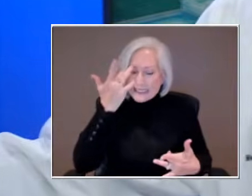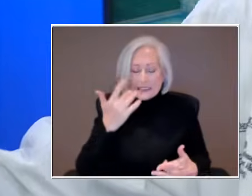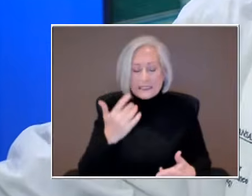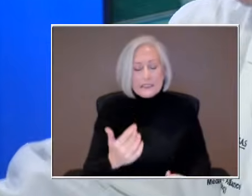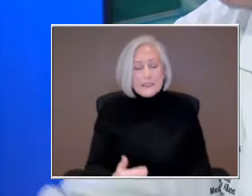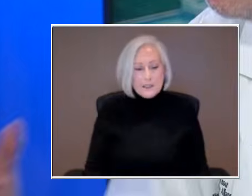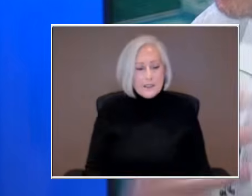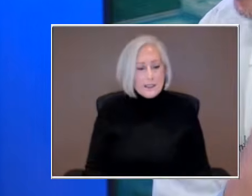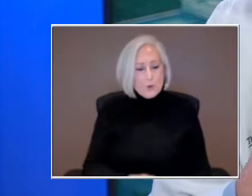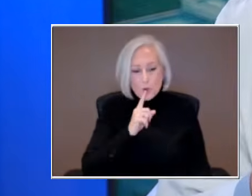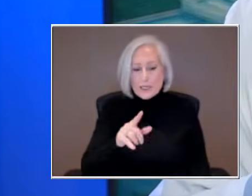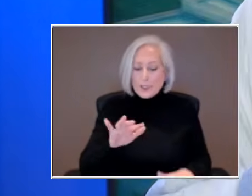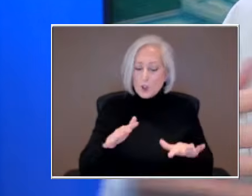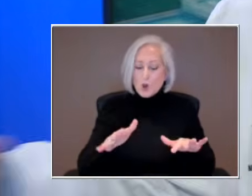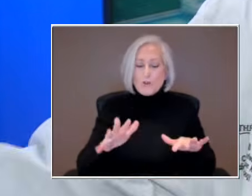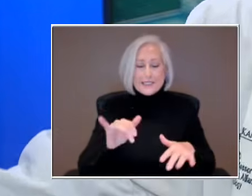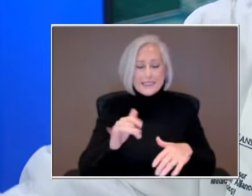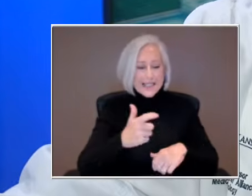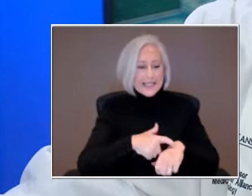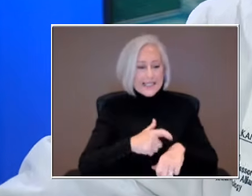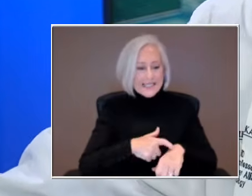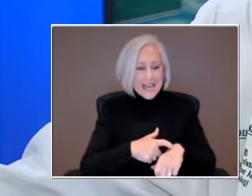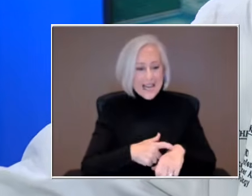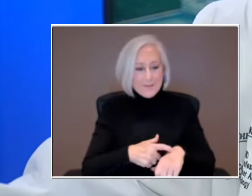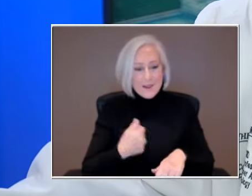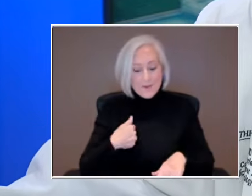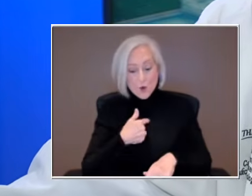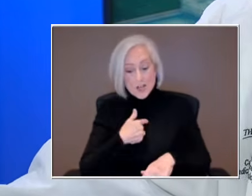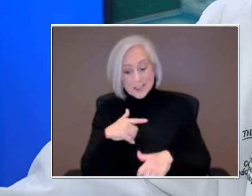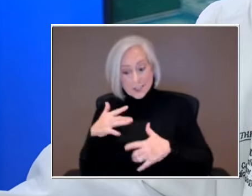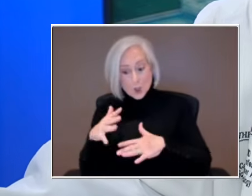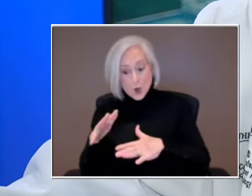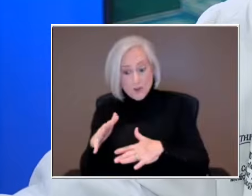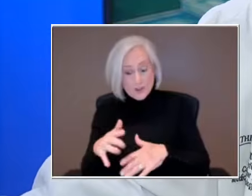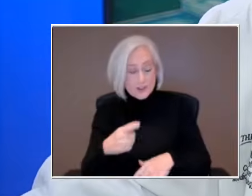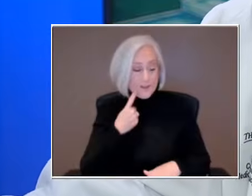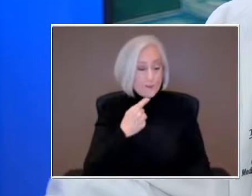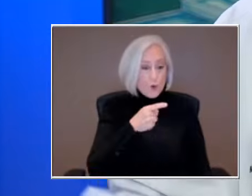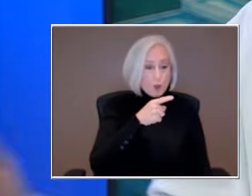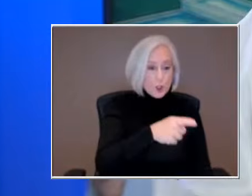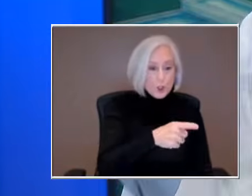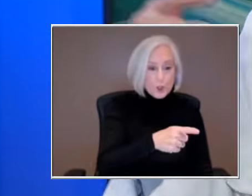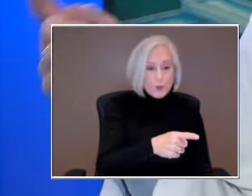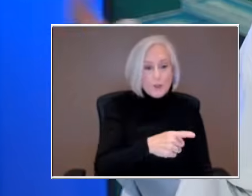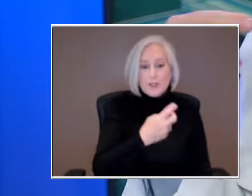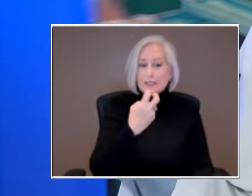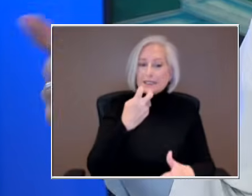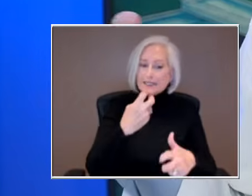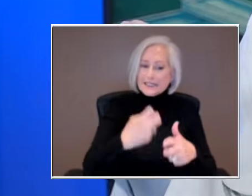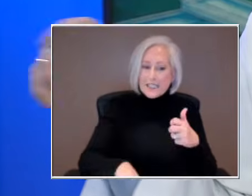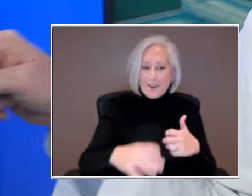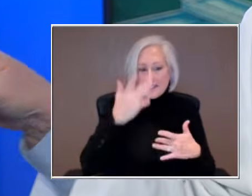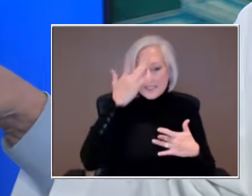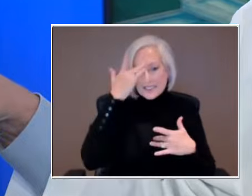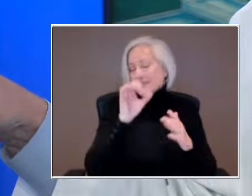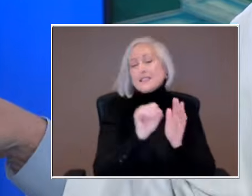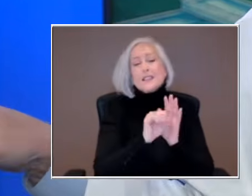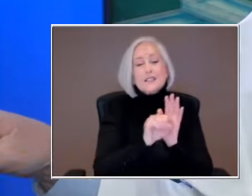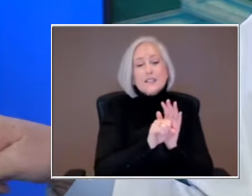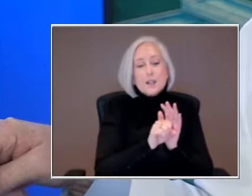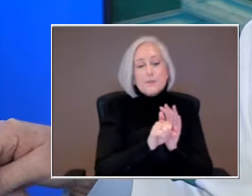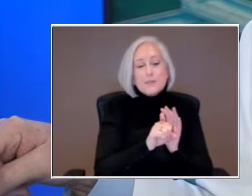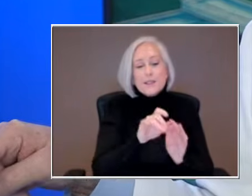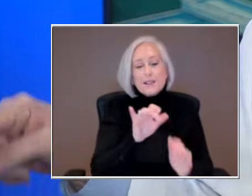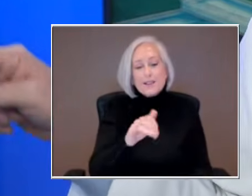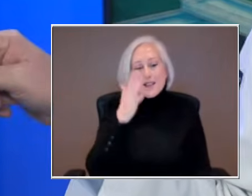nerve-wracking time. For us, it's nerve-wracking. For you were having really tough symptoms, and that's what I mean when I say I'm not sure you're going to get the full